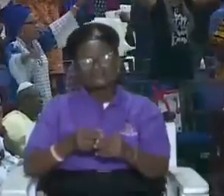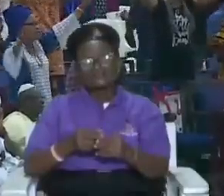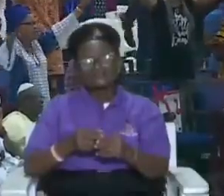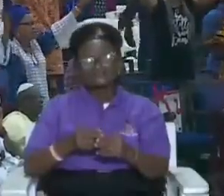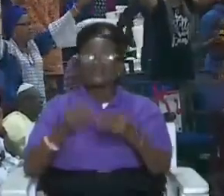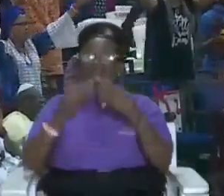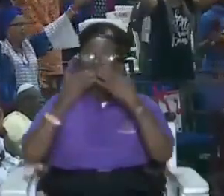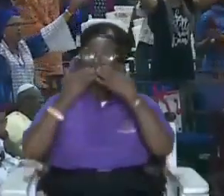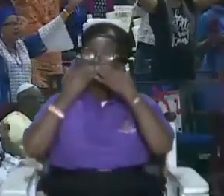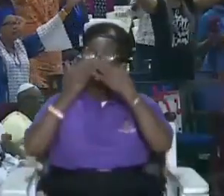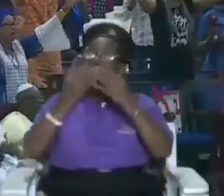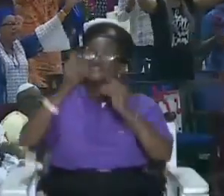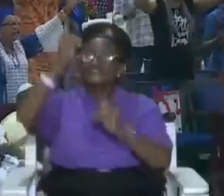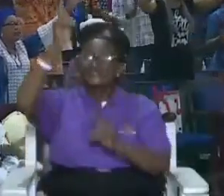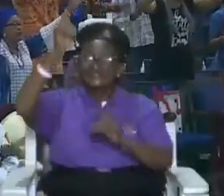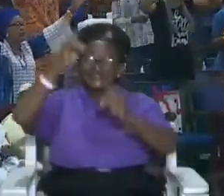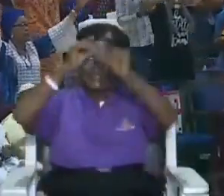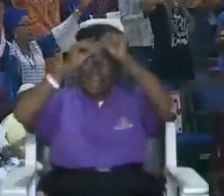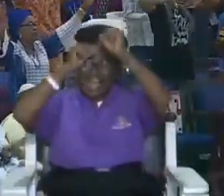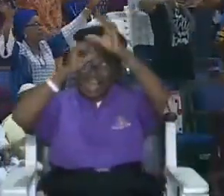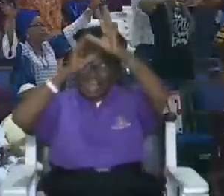Thank you, Father.